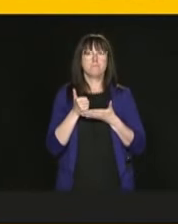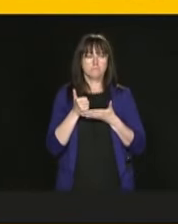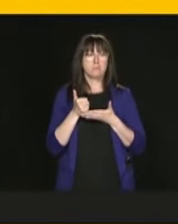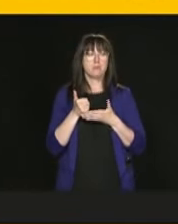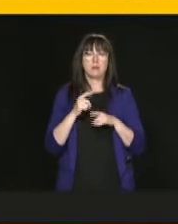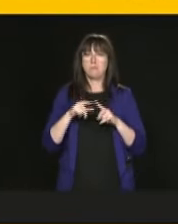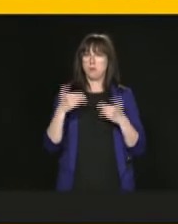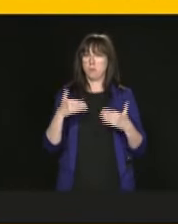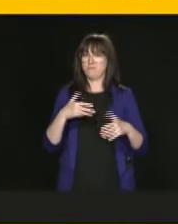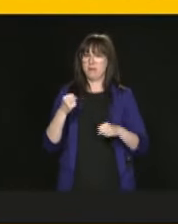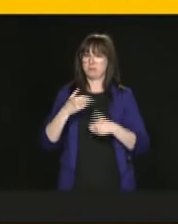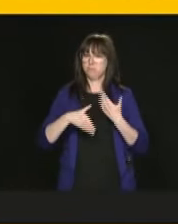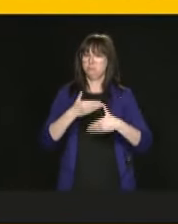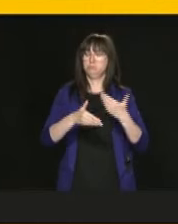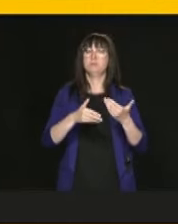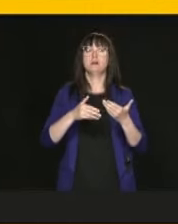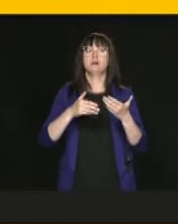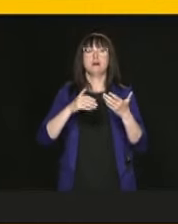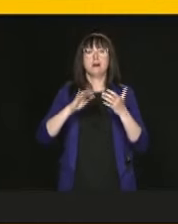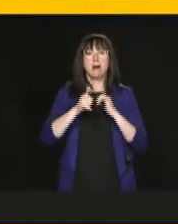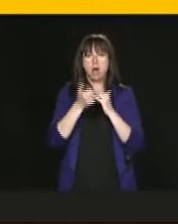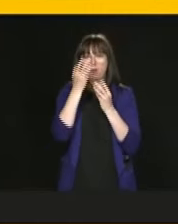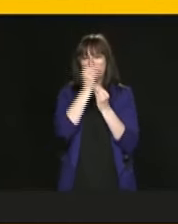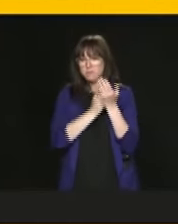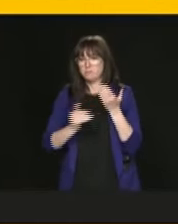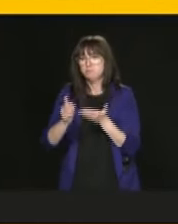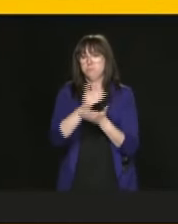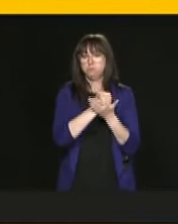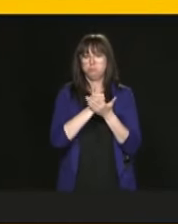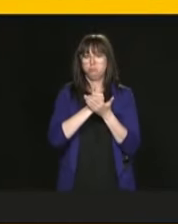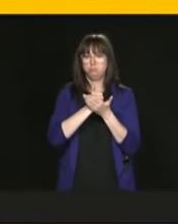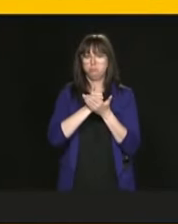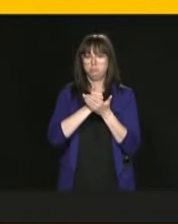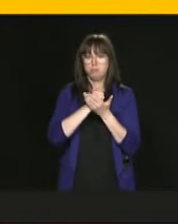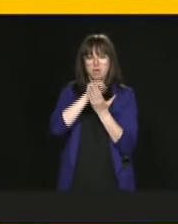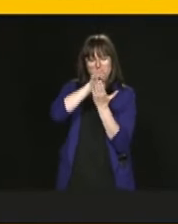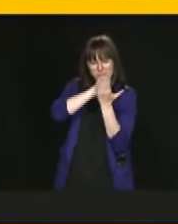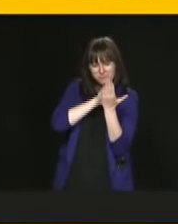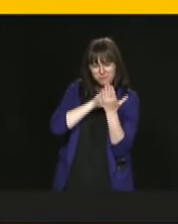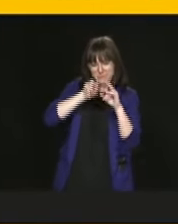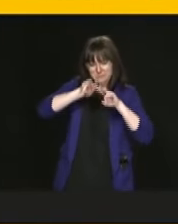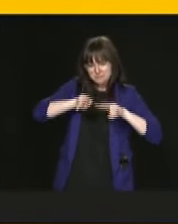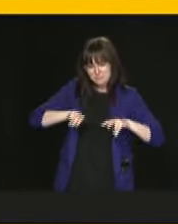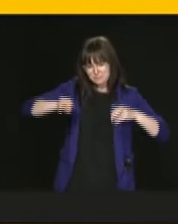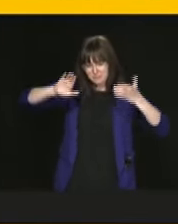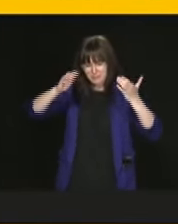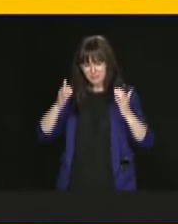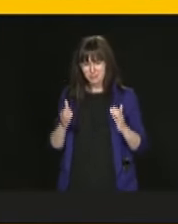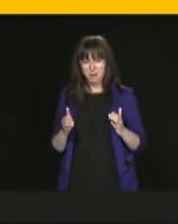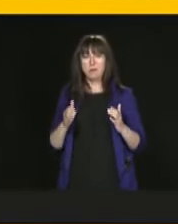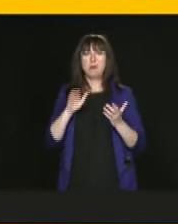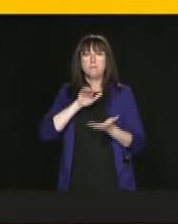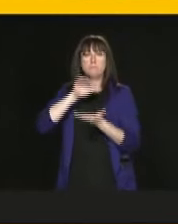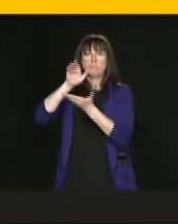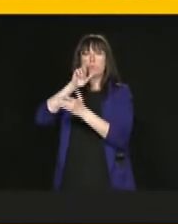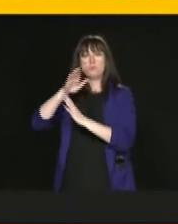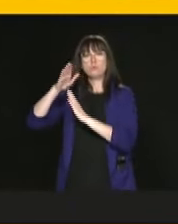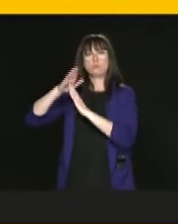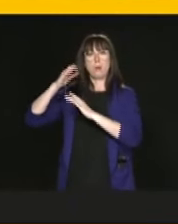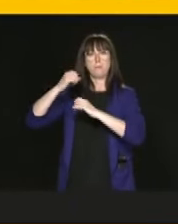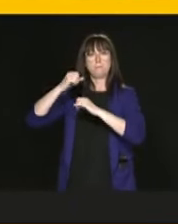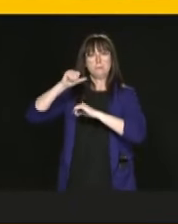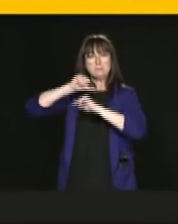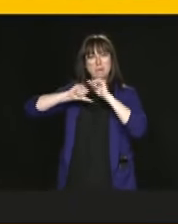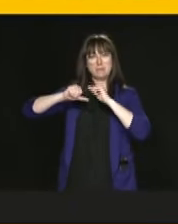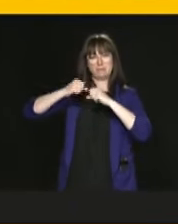and collating it and comparing it and having our top scientific minds work on it and draw conclusions for really two purposes. The first